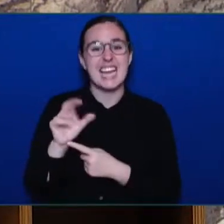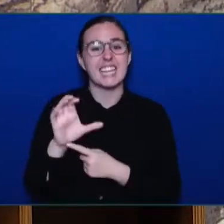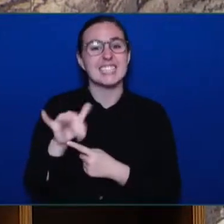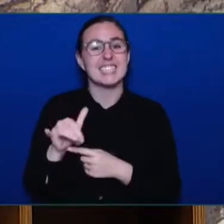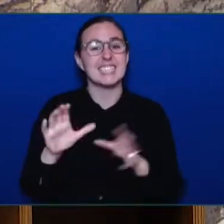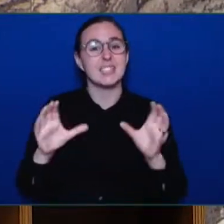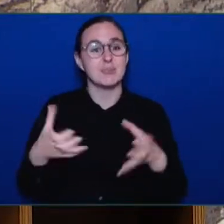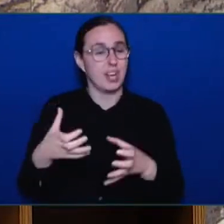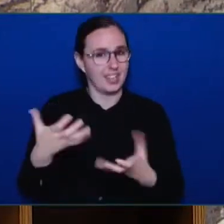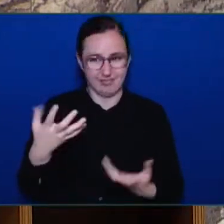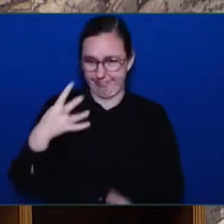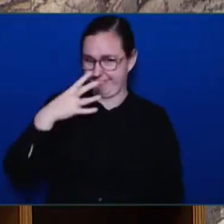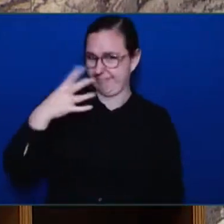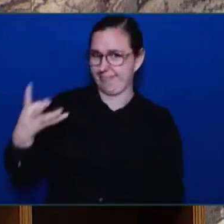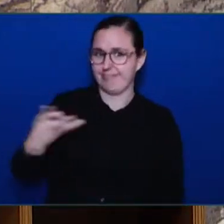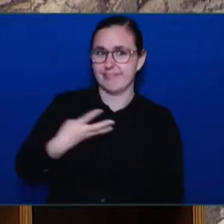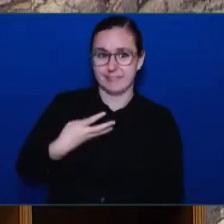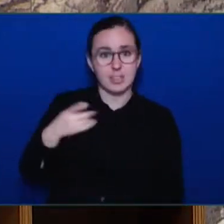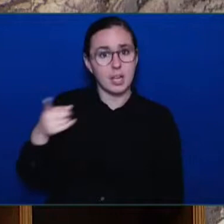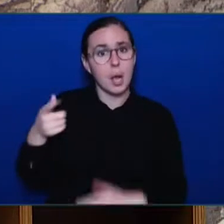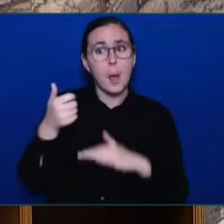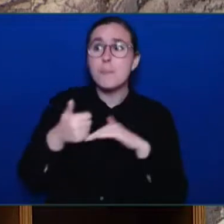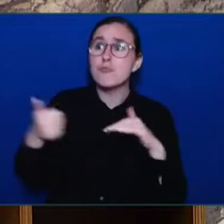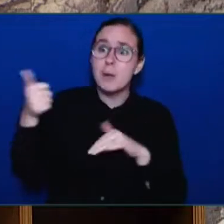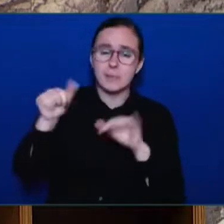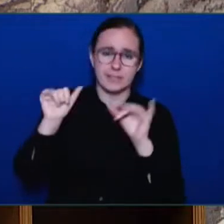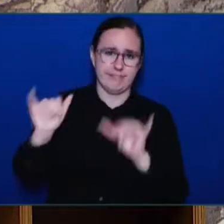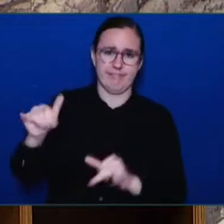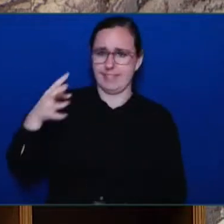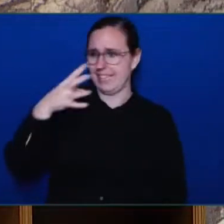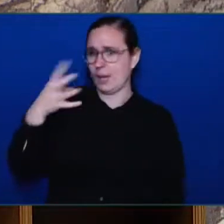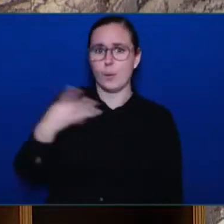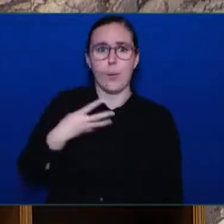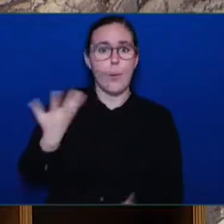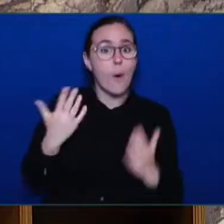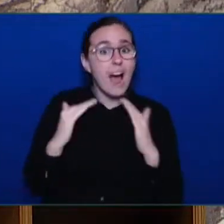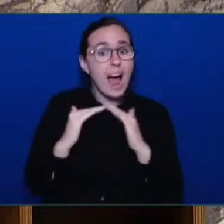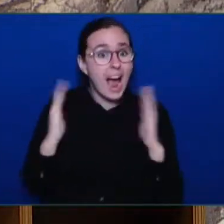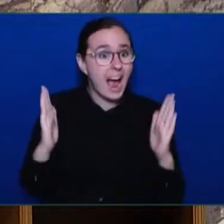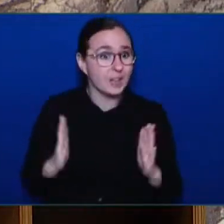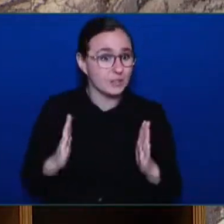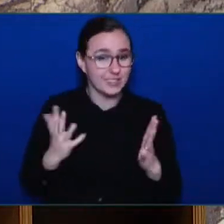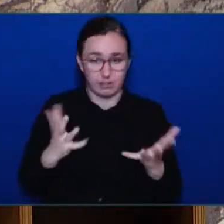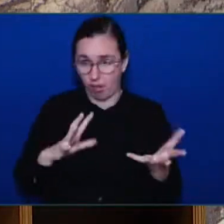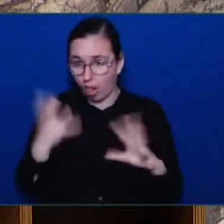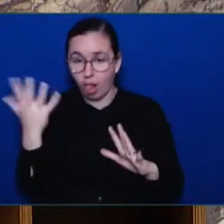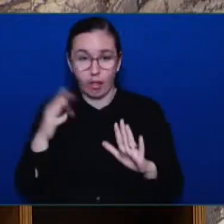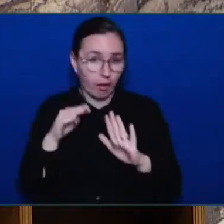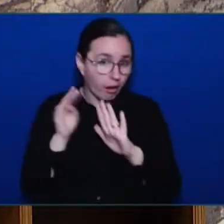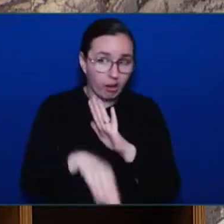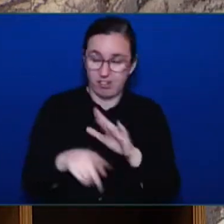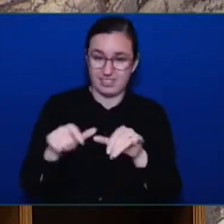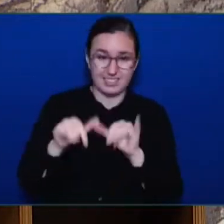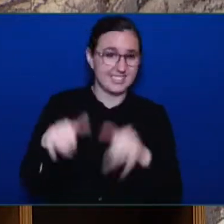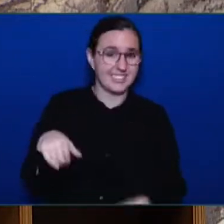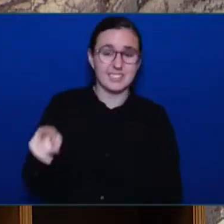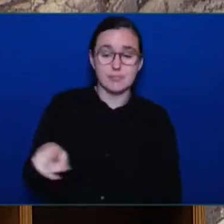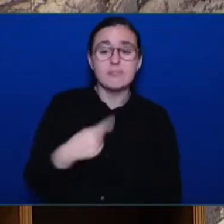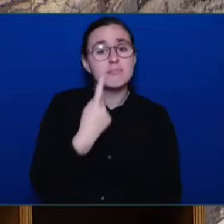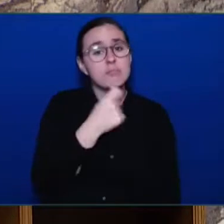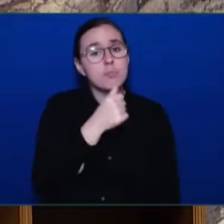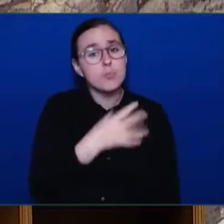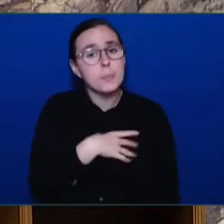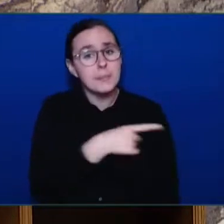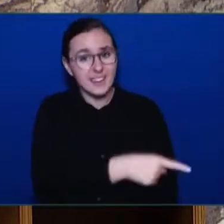generation. In Kelowna, a 19-year-old woman came to me after she was physically assaulted by her tenant. Despite